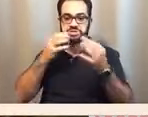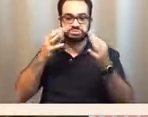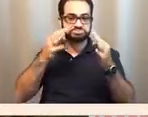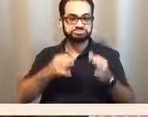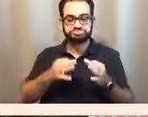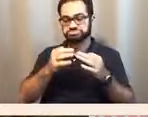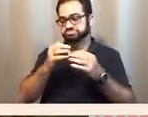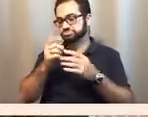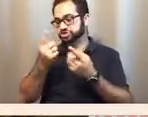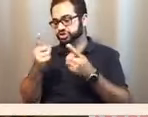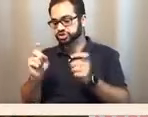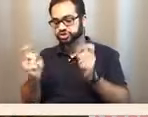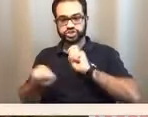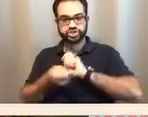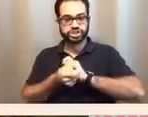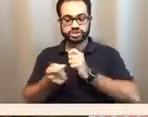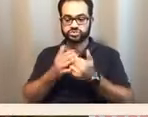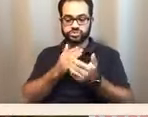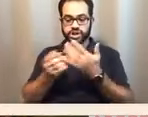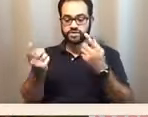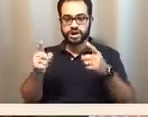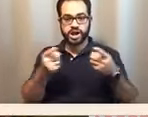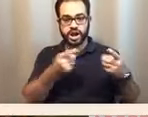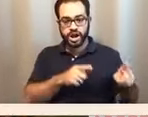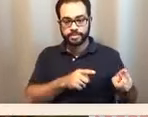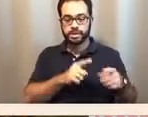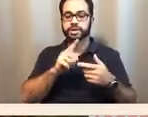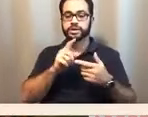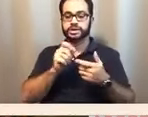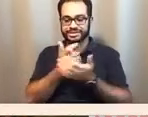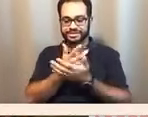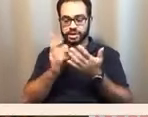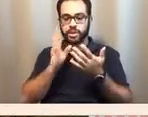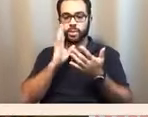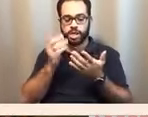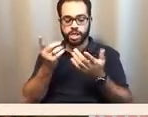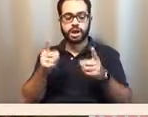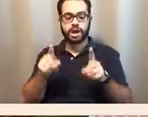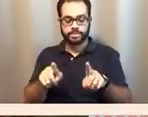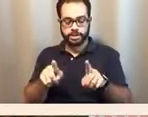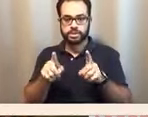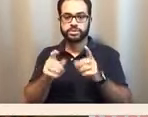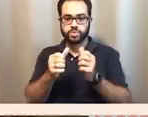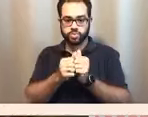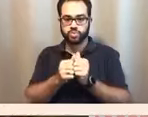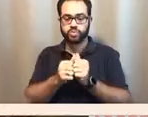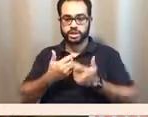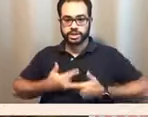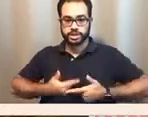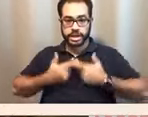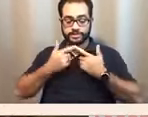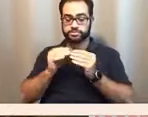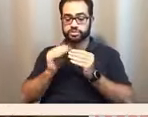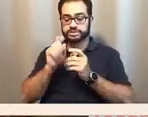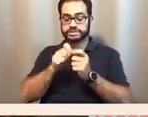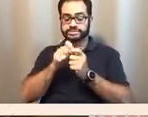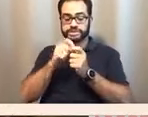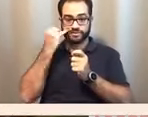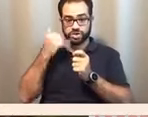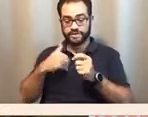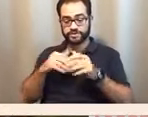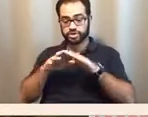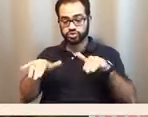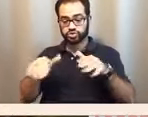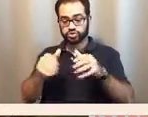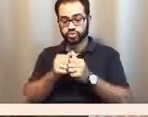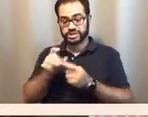go through from day to day, and things will happen in life, particularly if you have a child with special needs. There